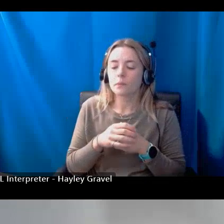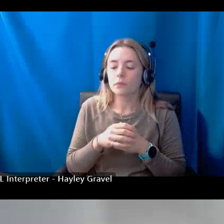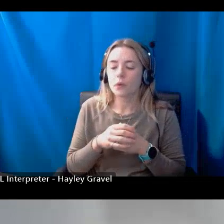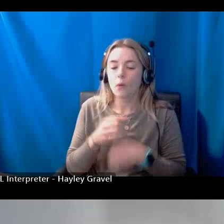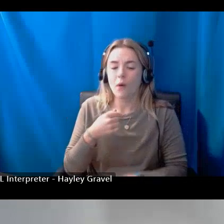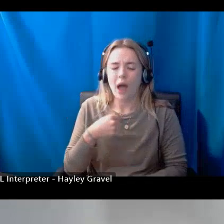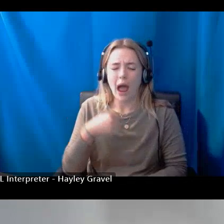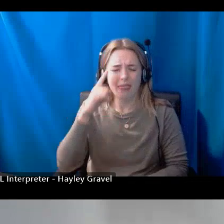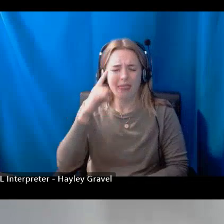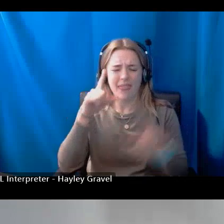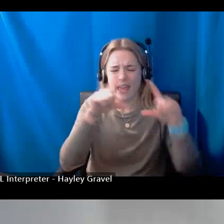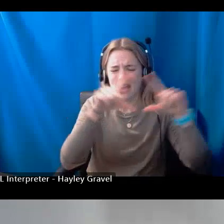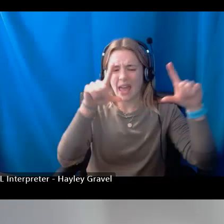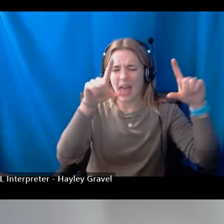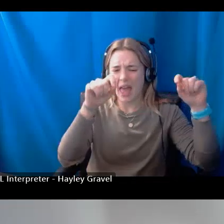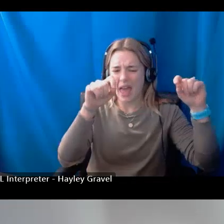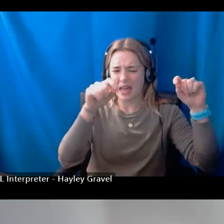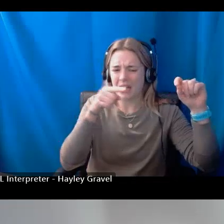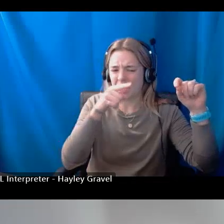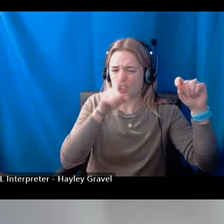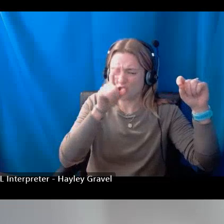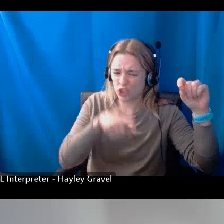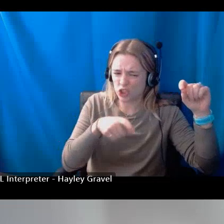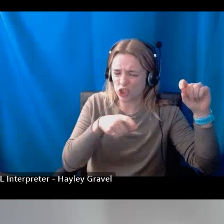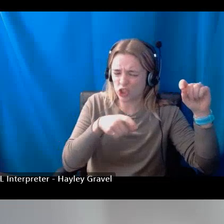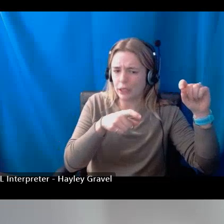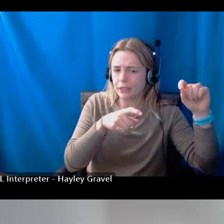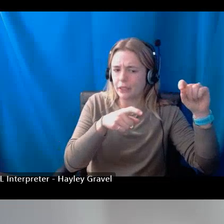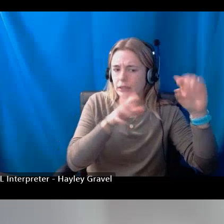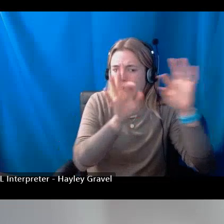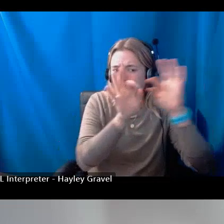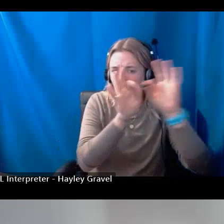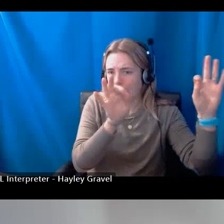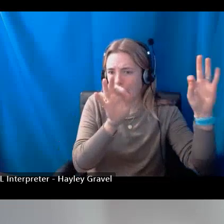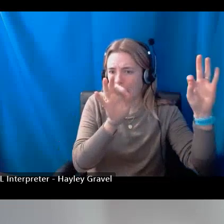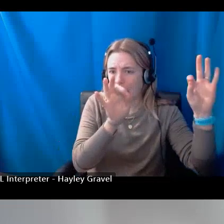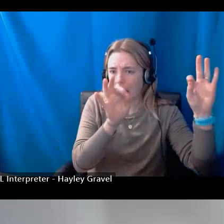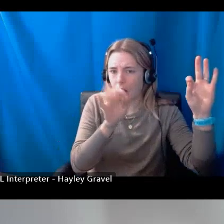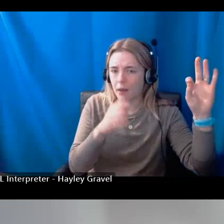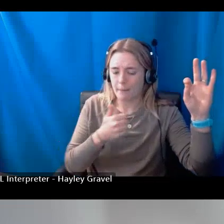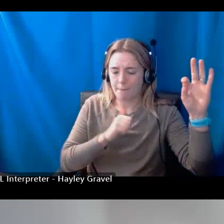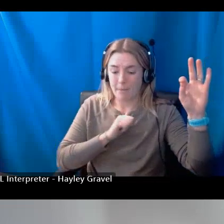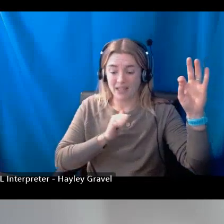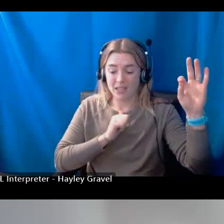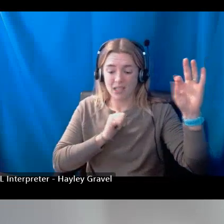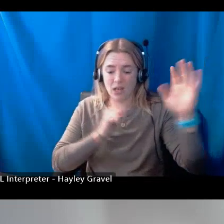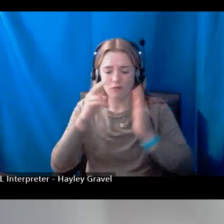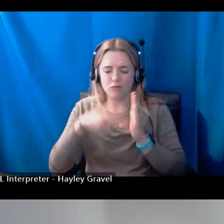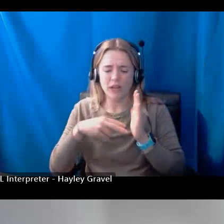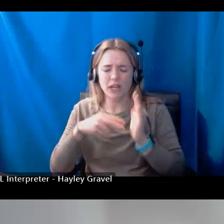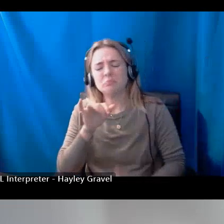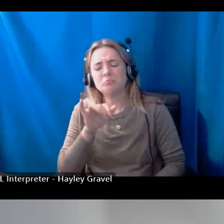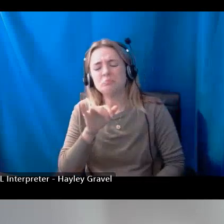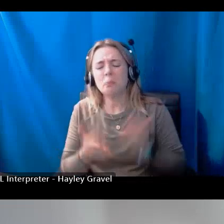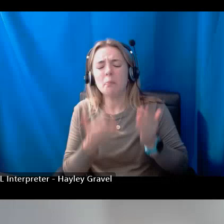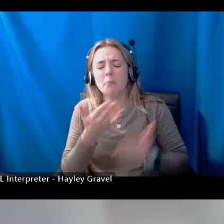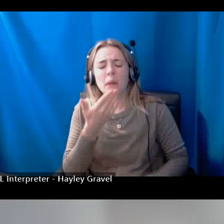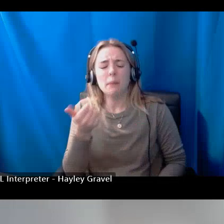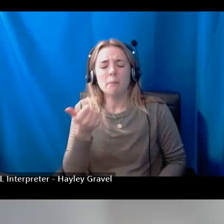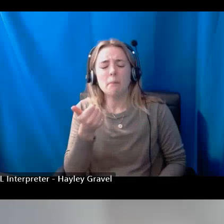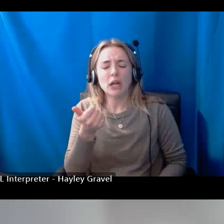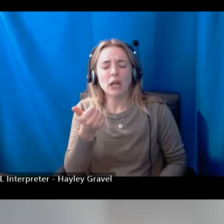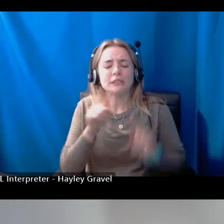my heading should go. And I may read that and say, well, this actually should go in another piece of your paper.